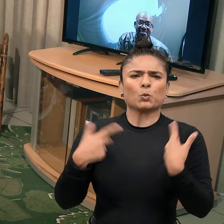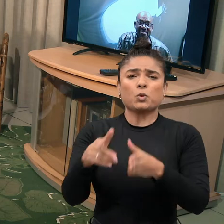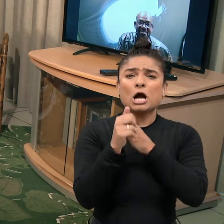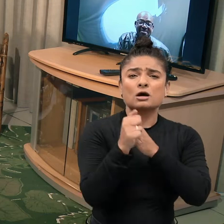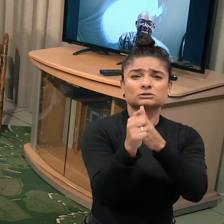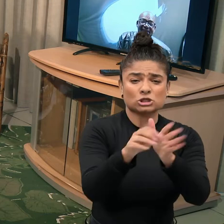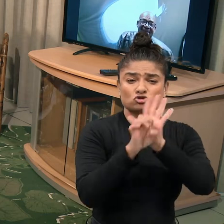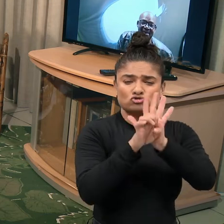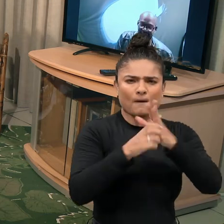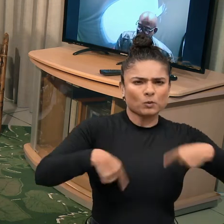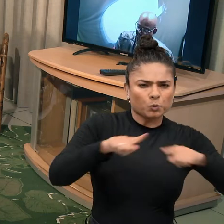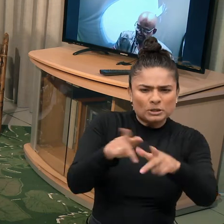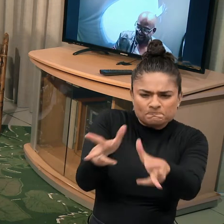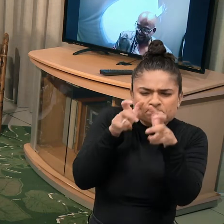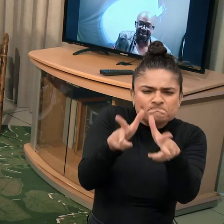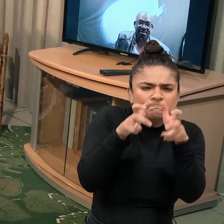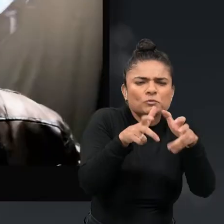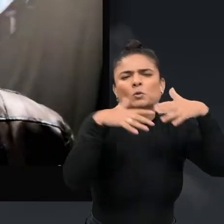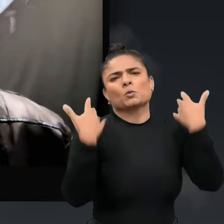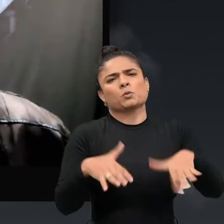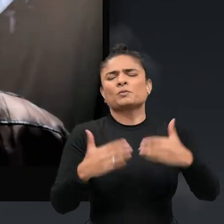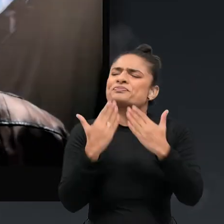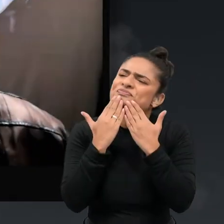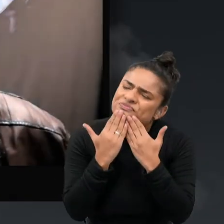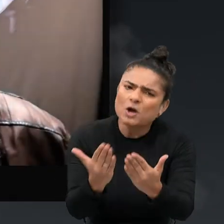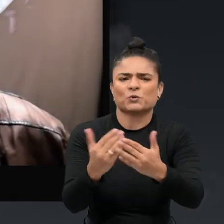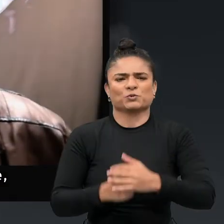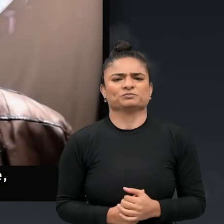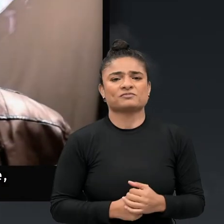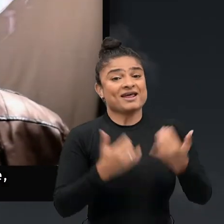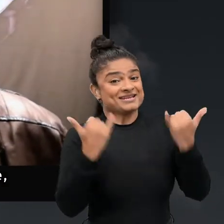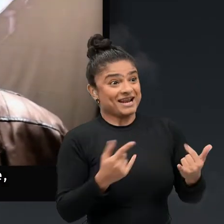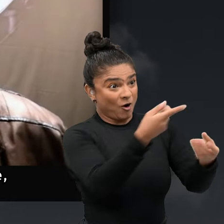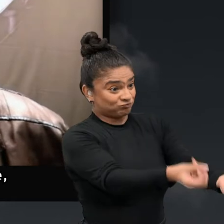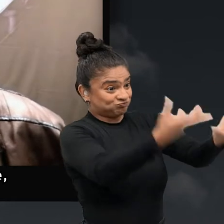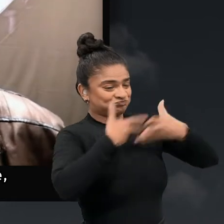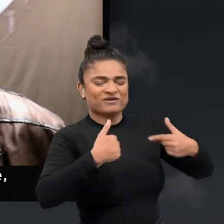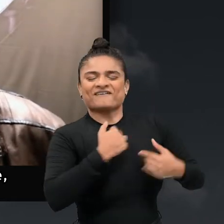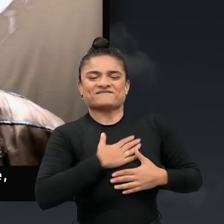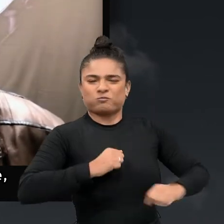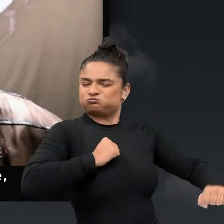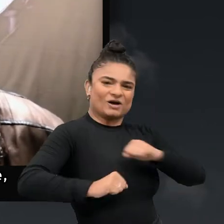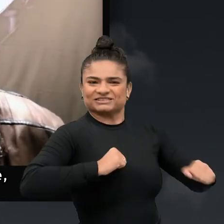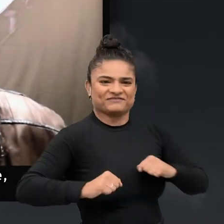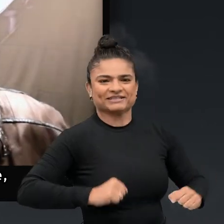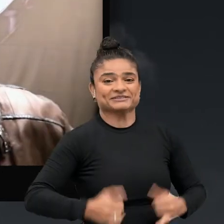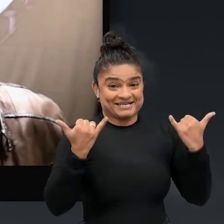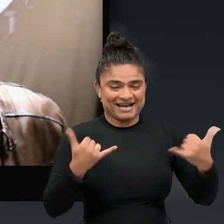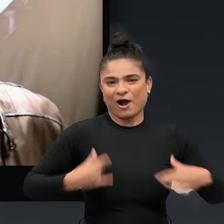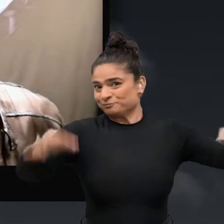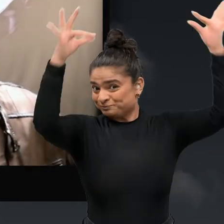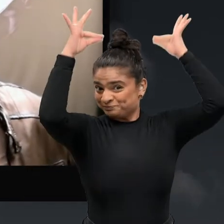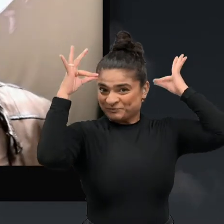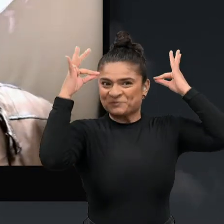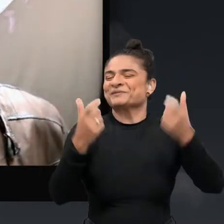your insight and also for leading by example thank you very much and now and now that you have activated me i